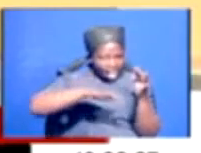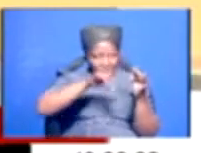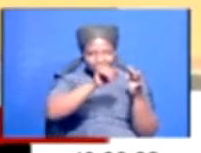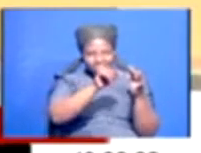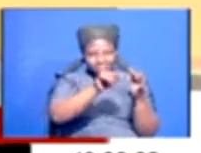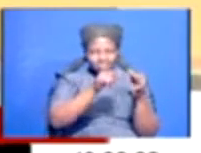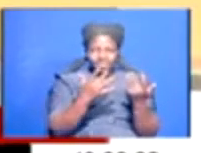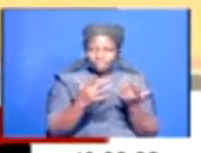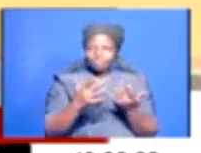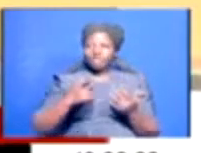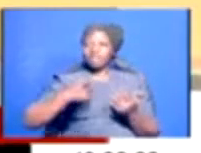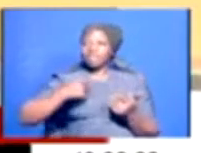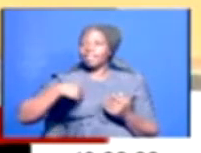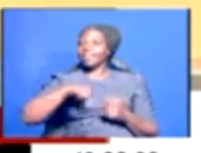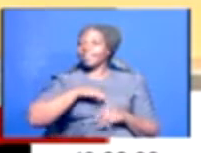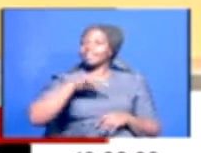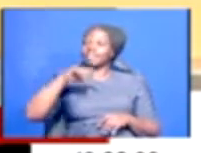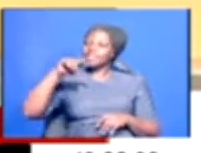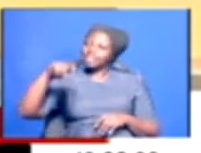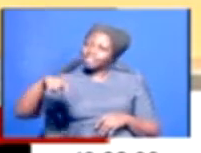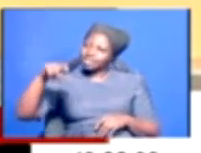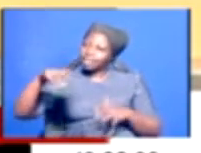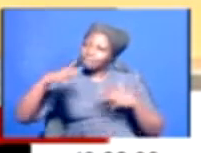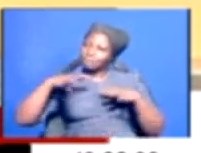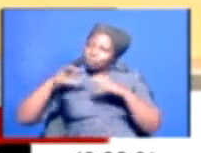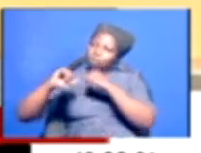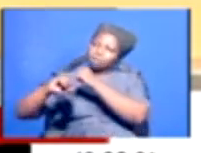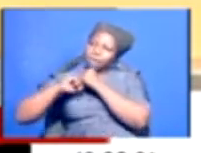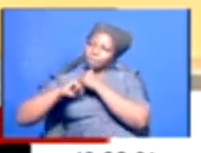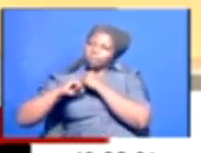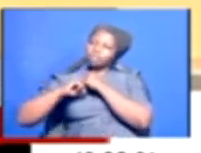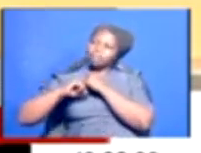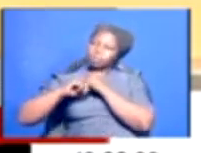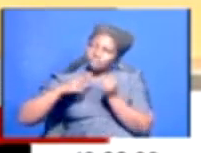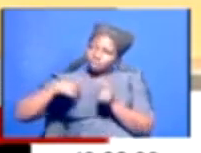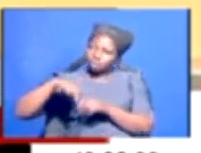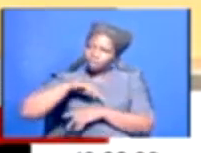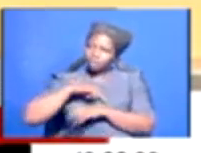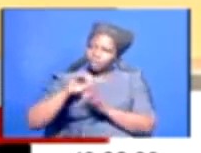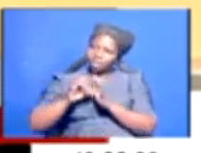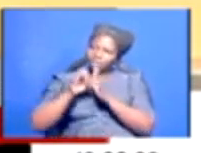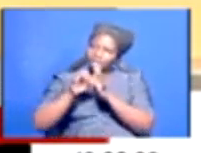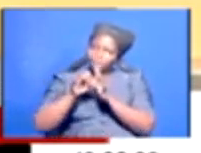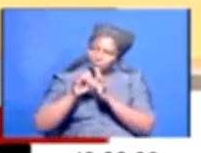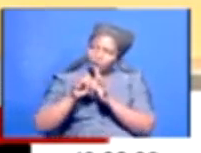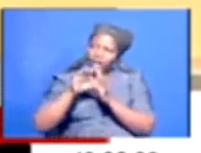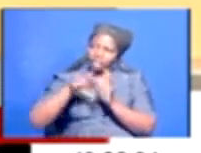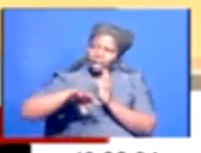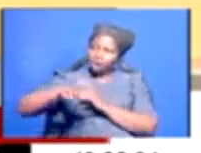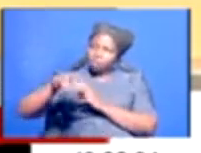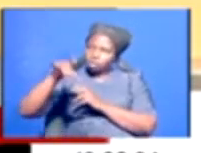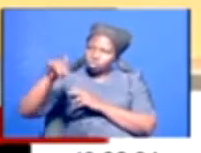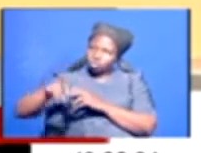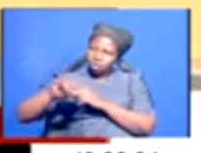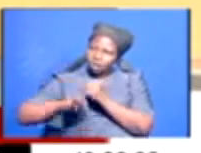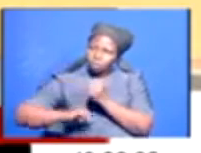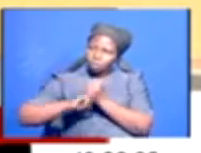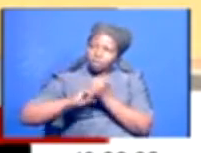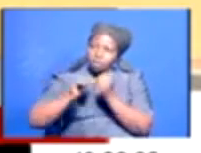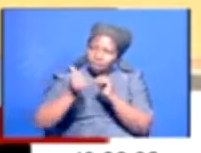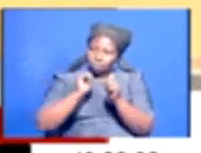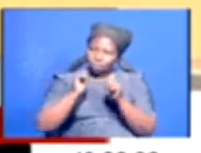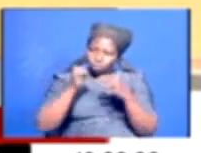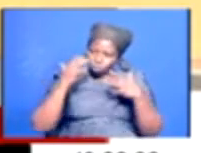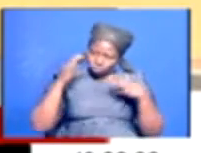We need people to support us, especially the counties, to support the athletes, to find somewhere to train,